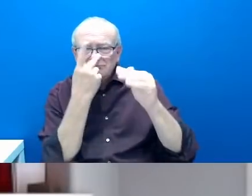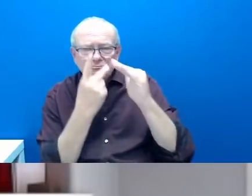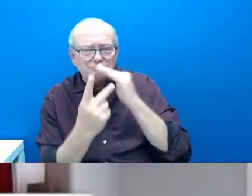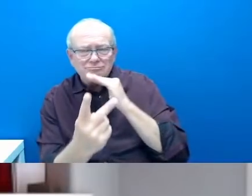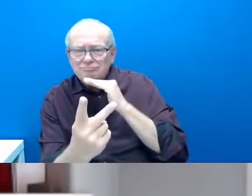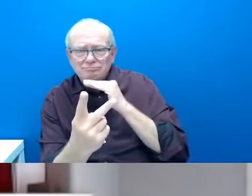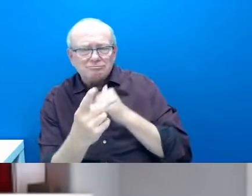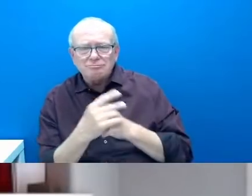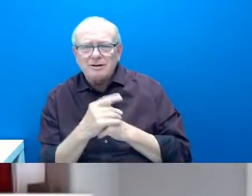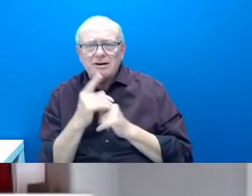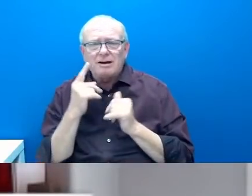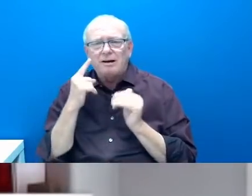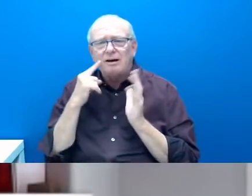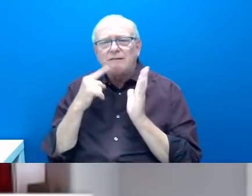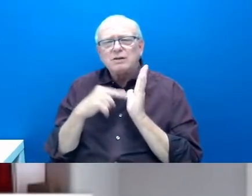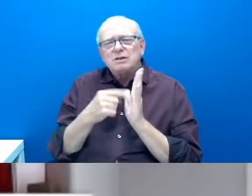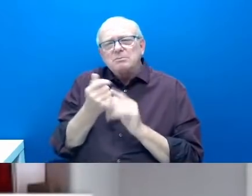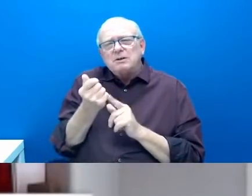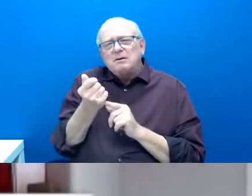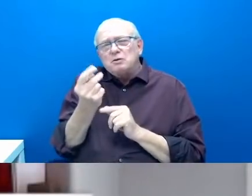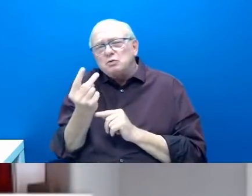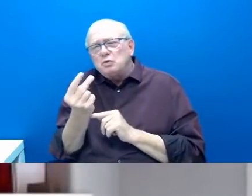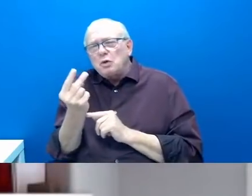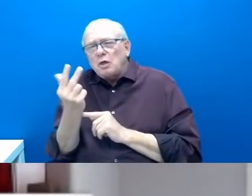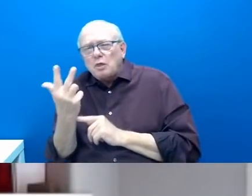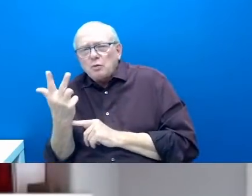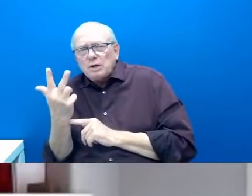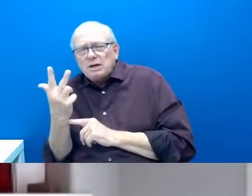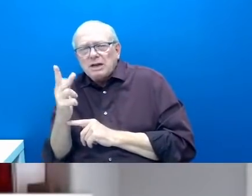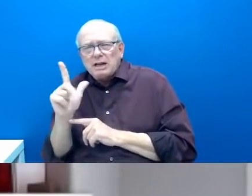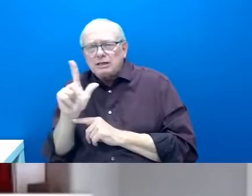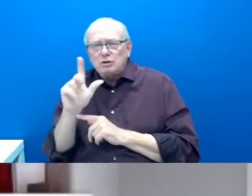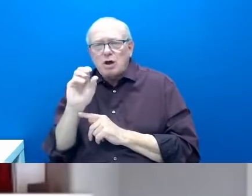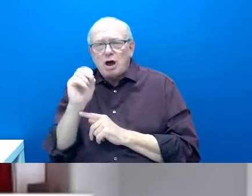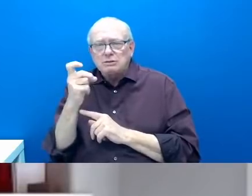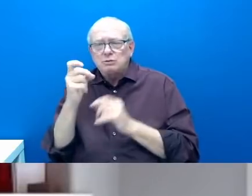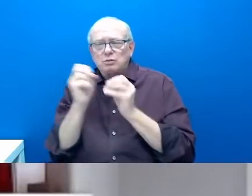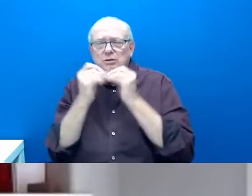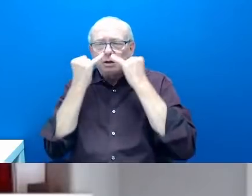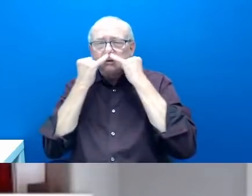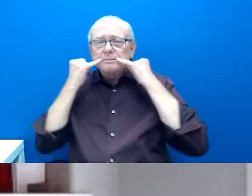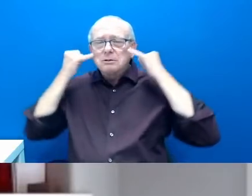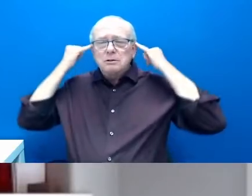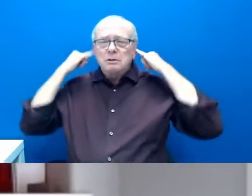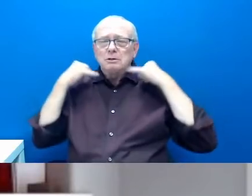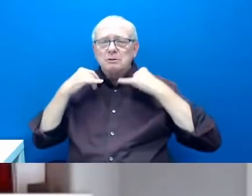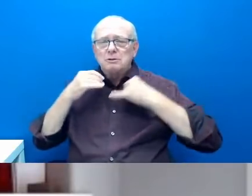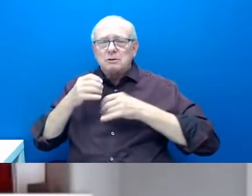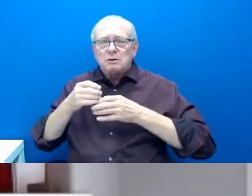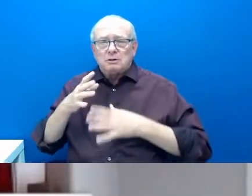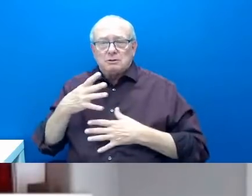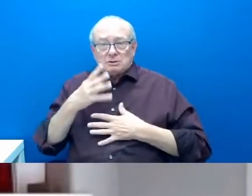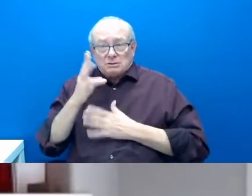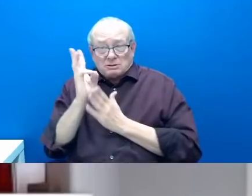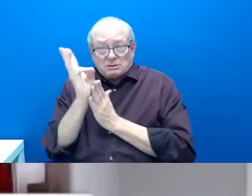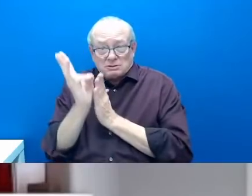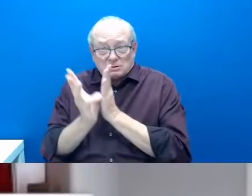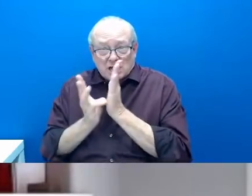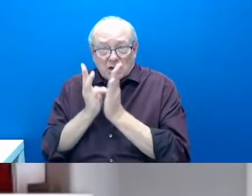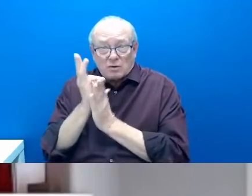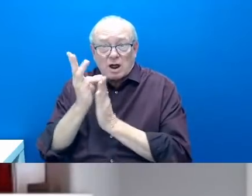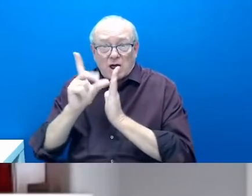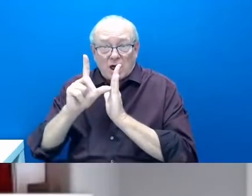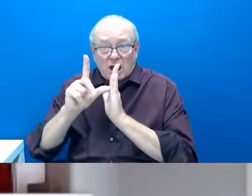who's on, a few liters of oxygen by nasal prongs, and within 6 hours, they're on basically max amount of oxygen that we can possibly